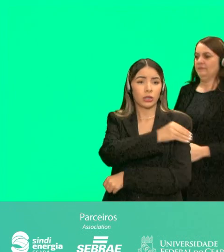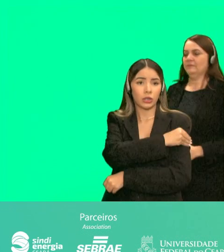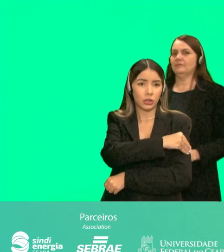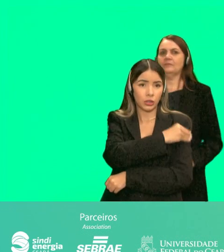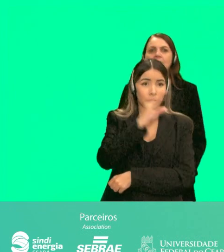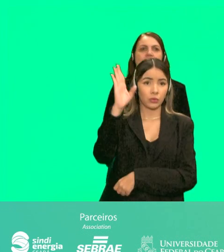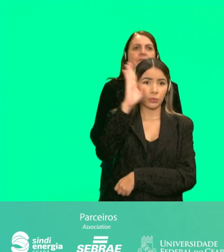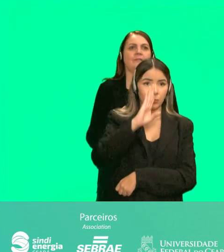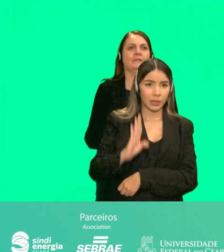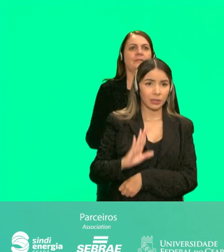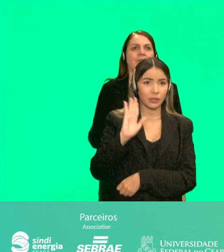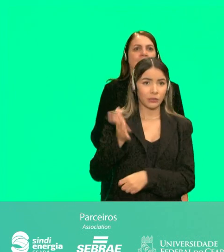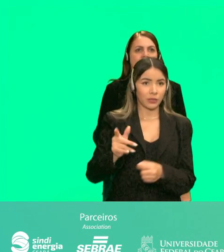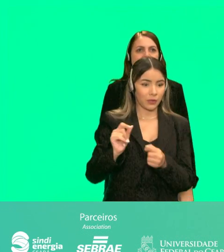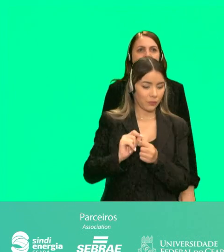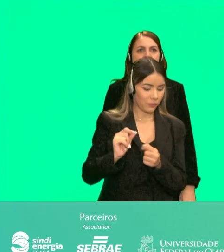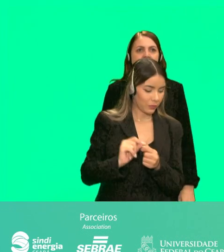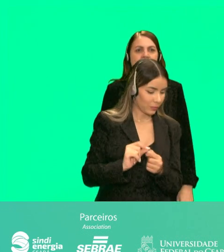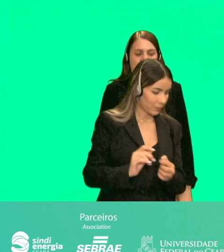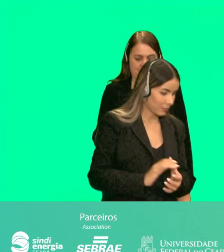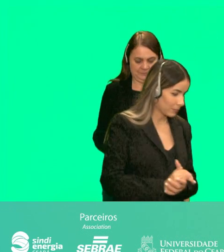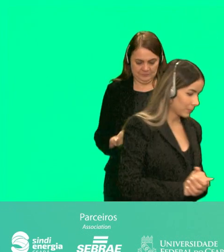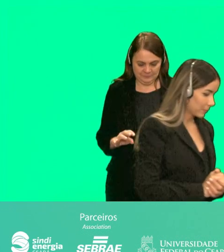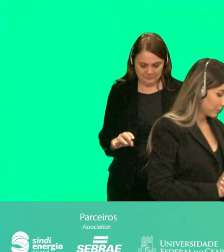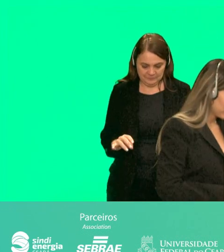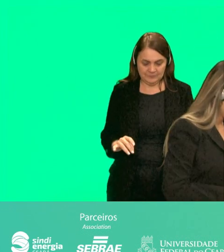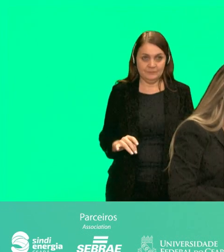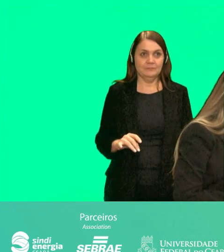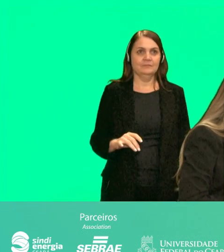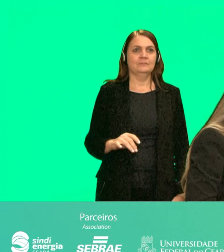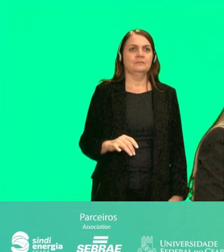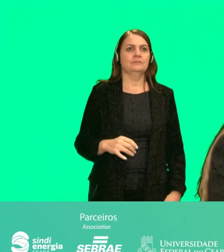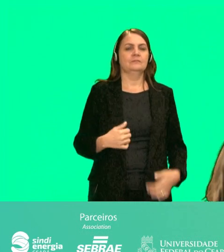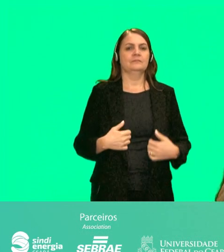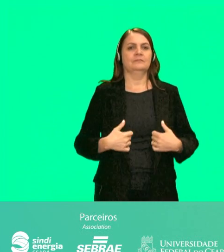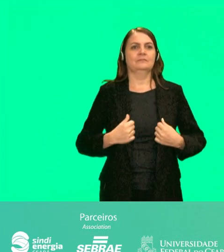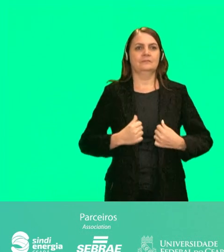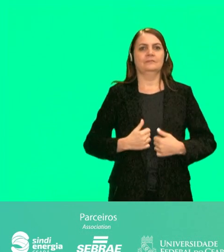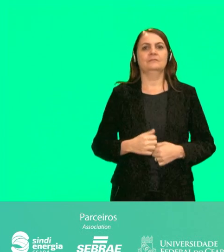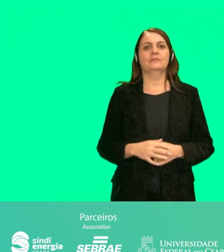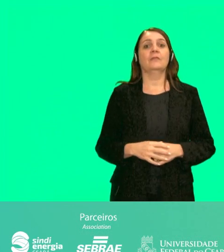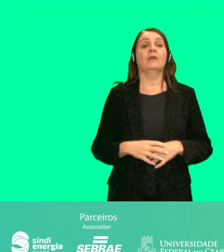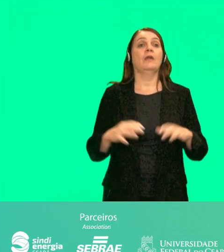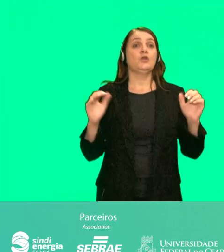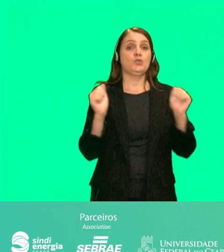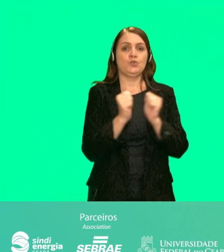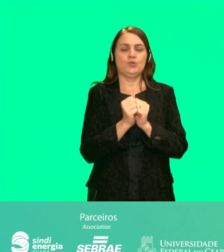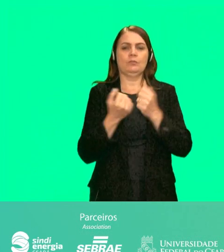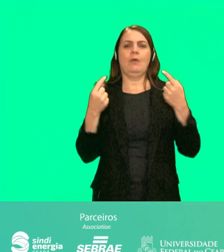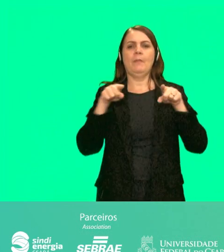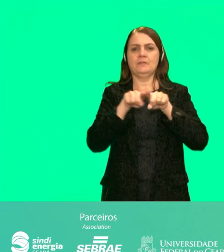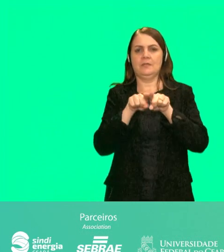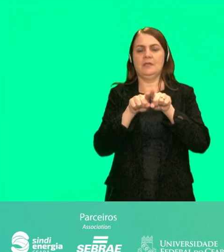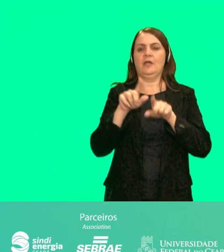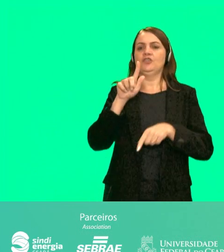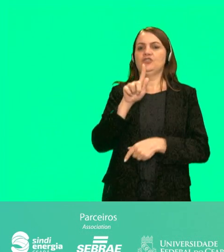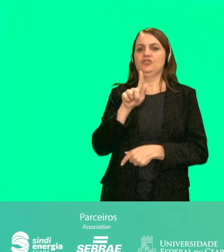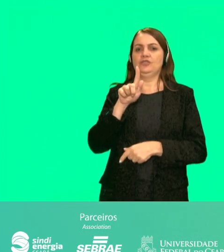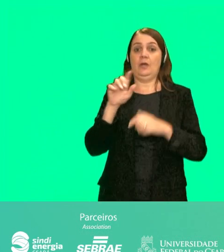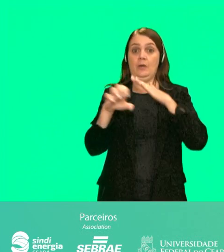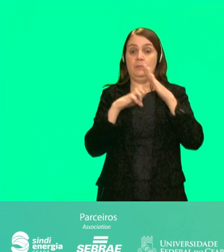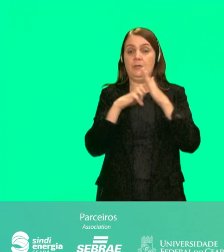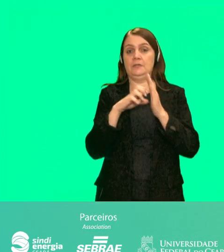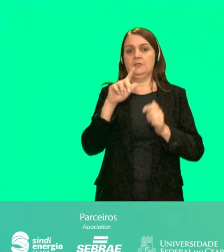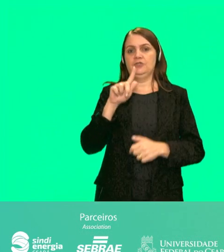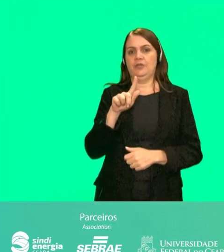of the next. produzidos no começo do ano que vem, And together with no partnership final with desse the ano, GIZ, and junto de uma parceria com a we GIZ, will no elevate